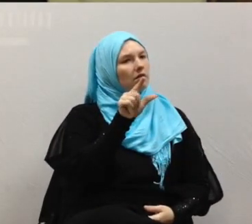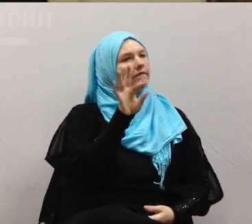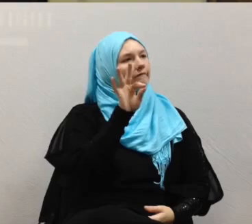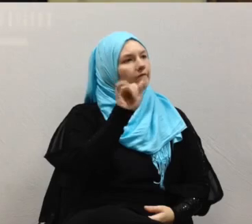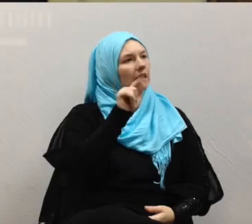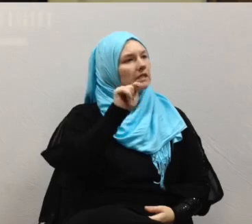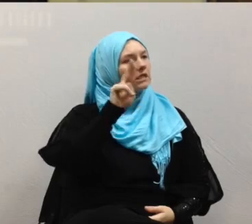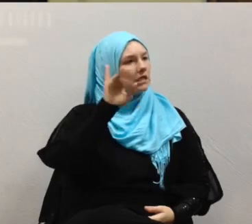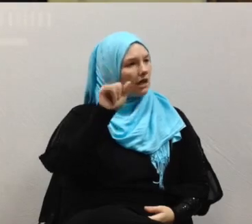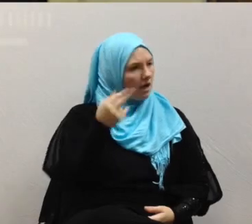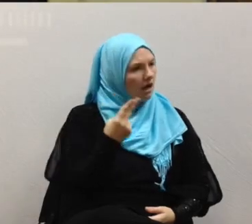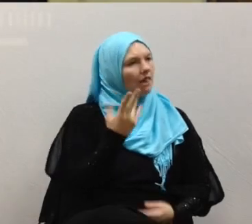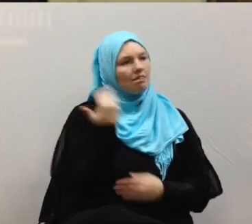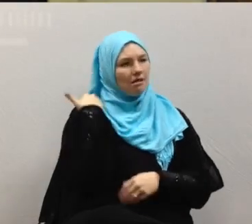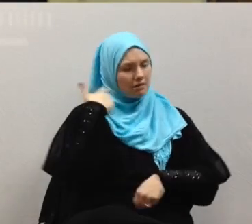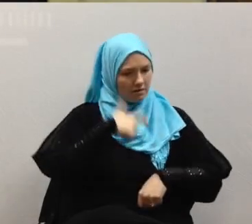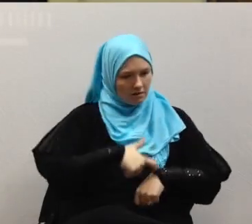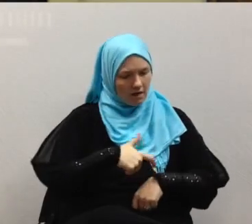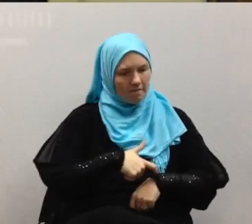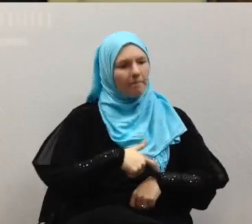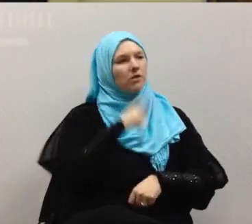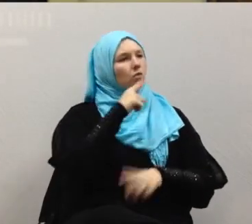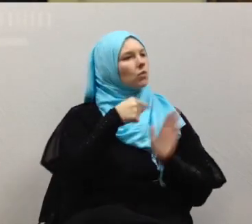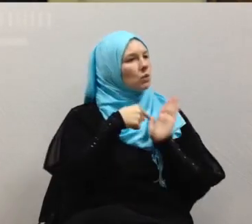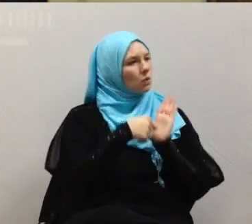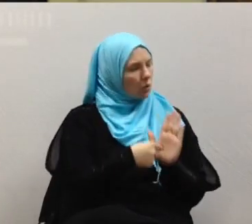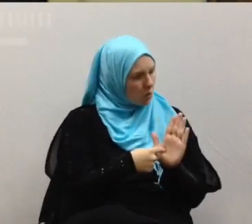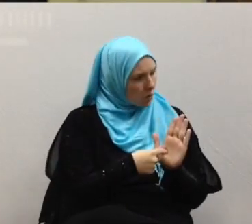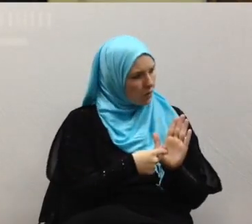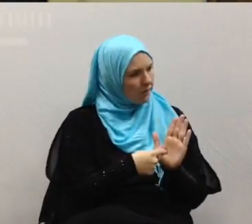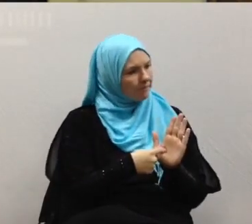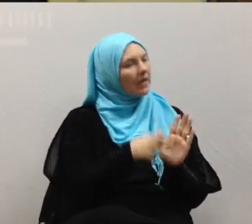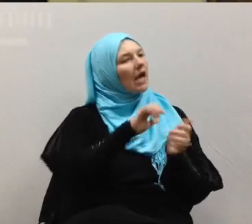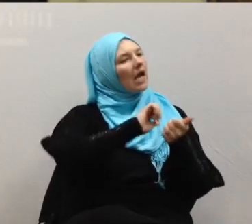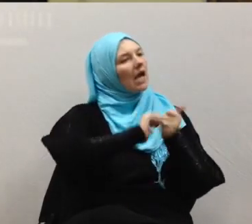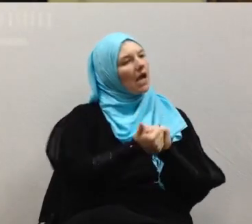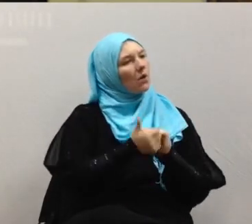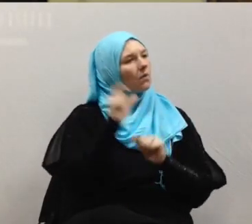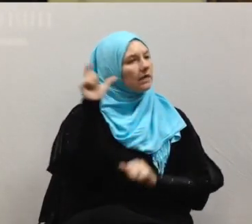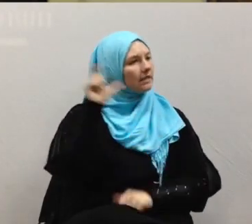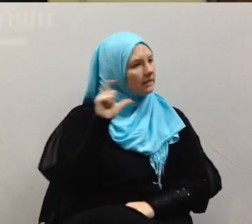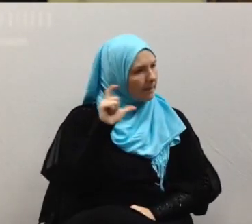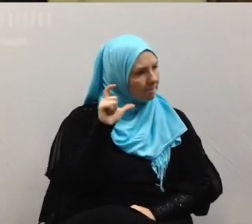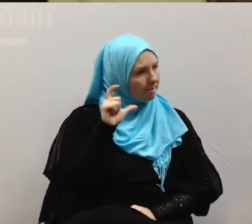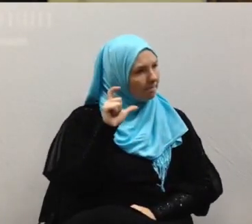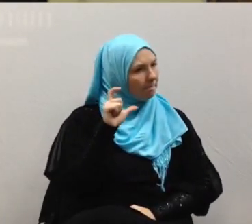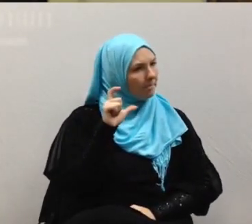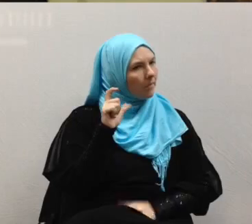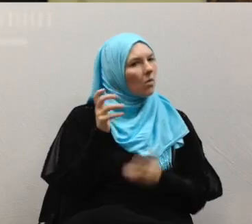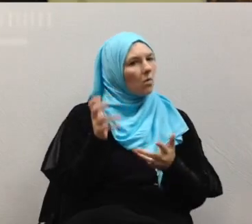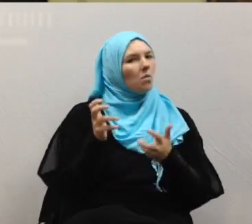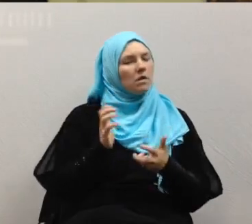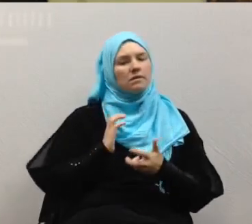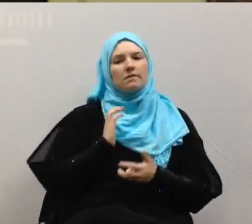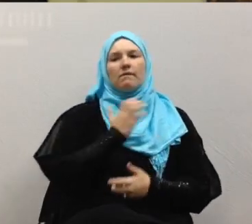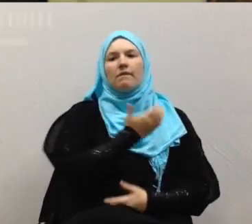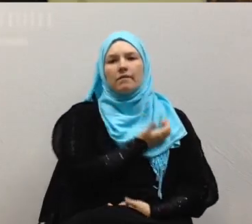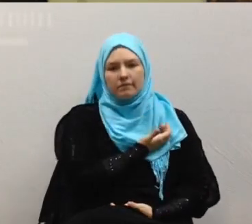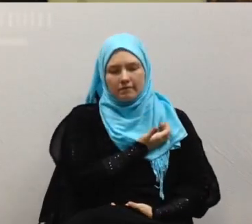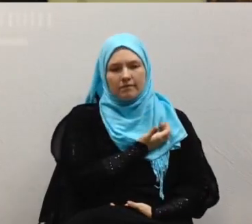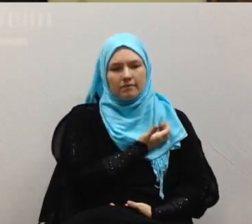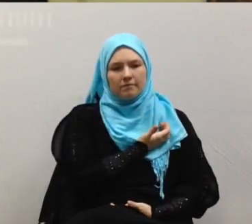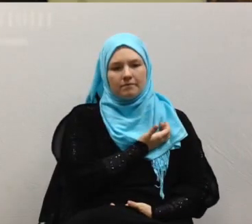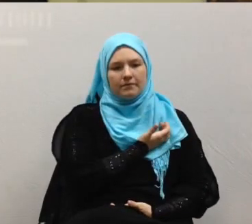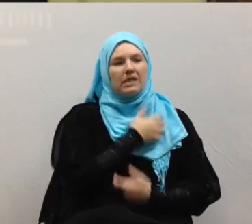last time to illustrate how Islam wants us to deal with